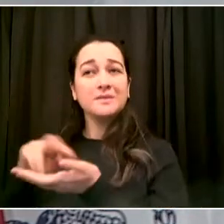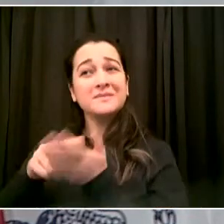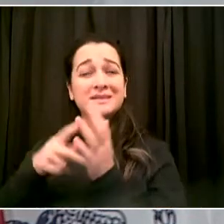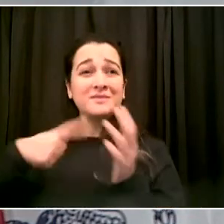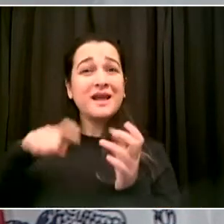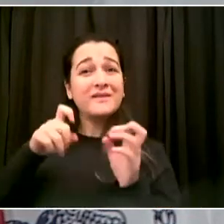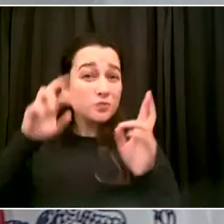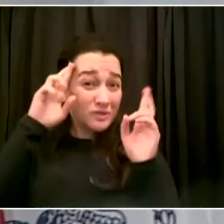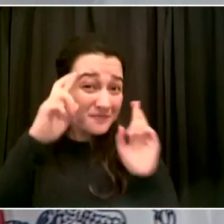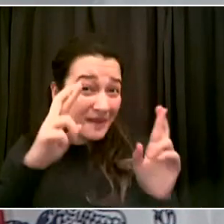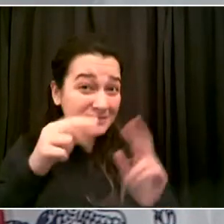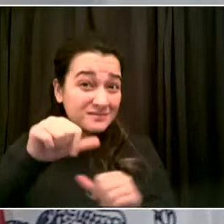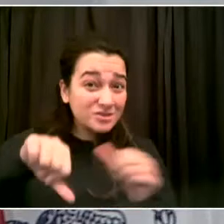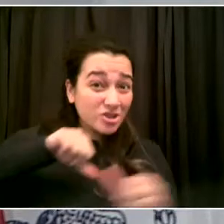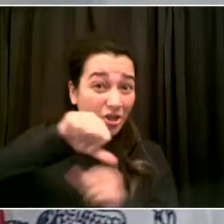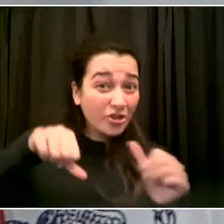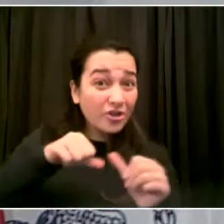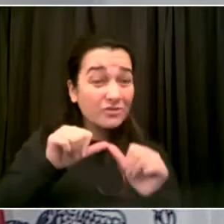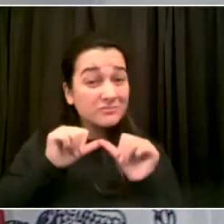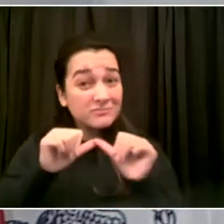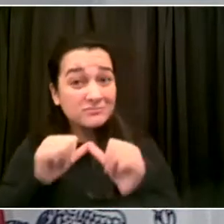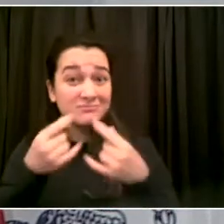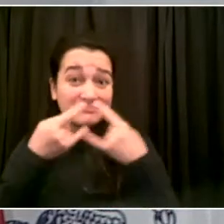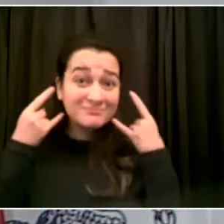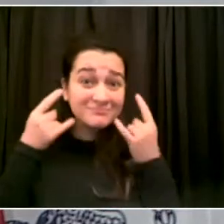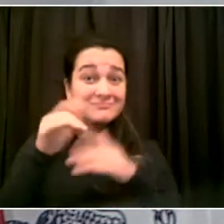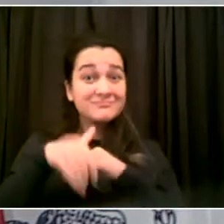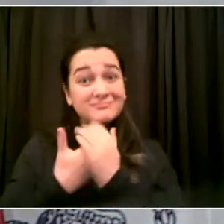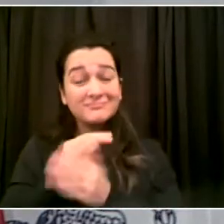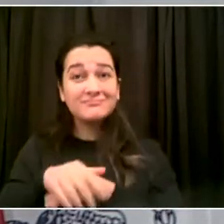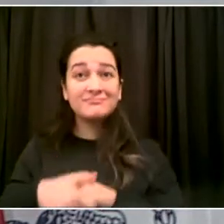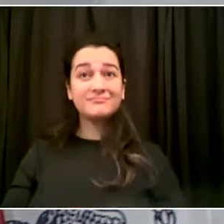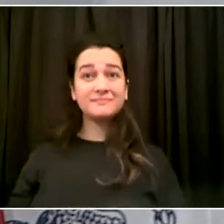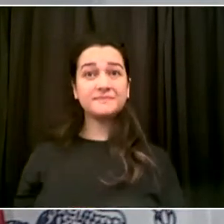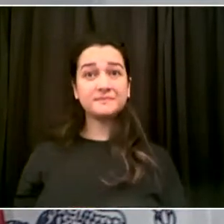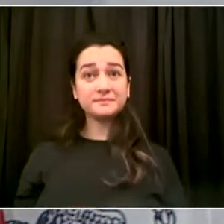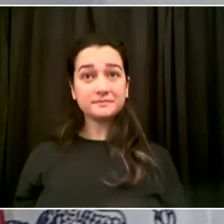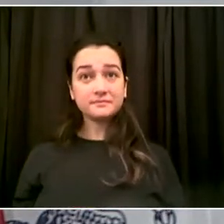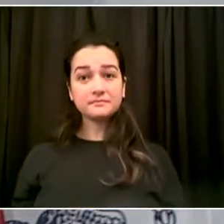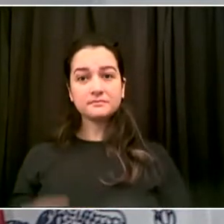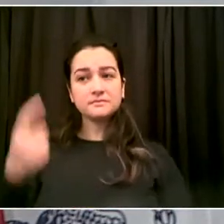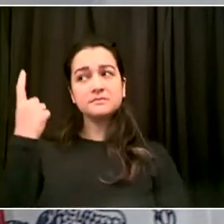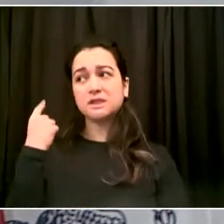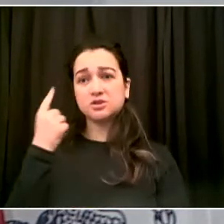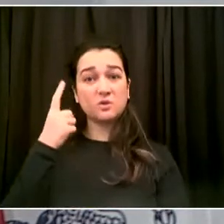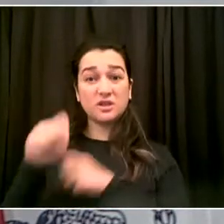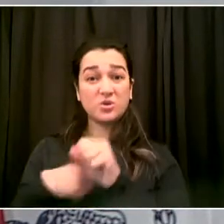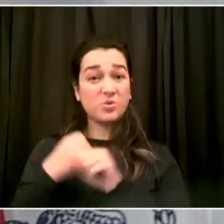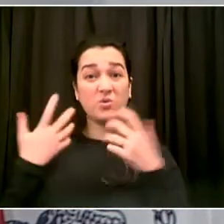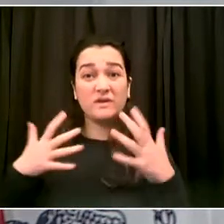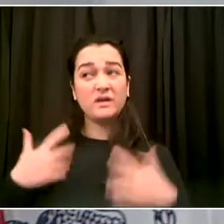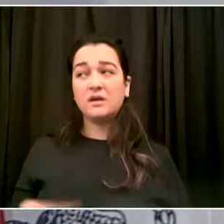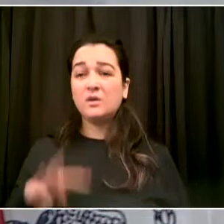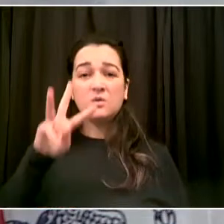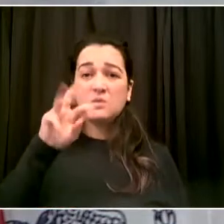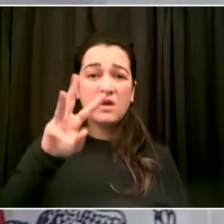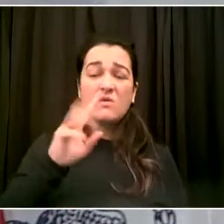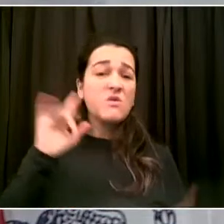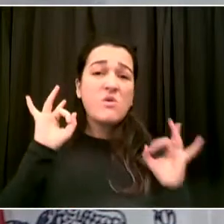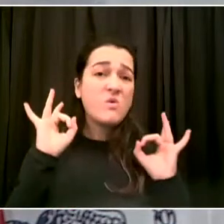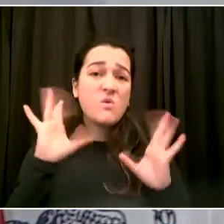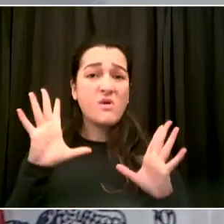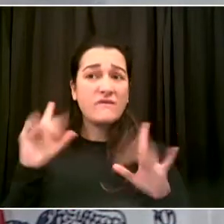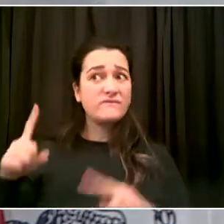2020. Now, every community suffered, but there's been a particular pain, a particular